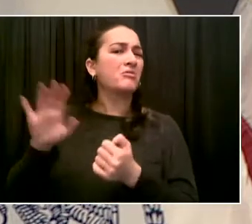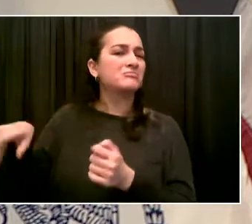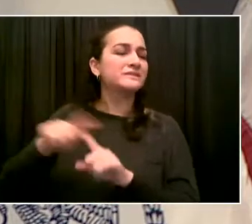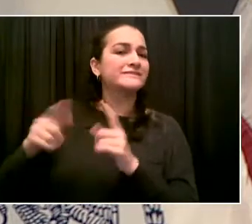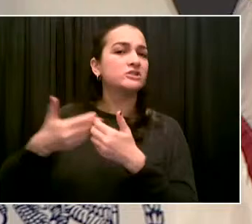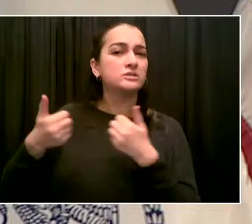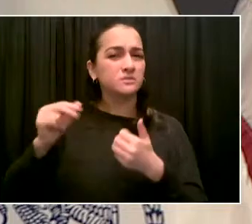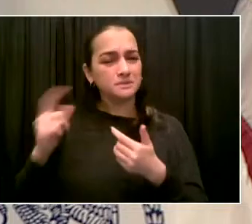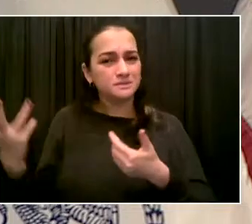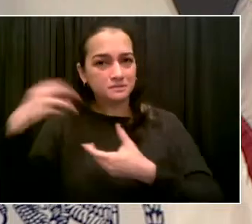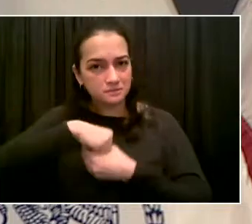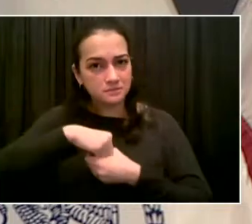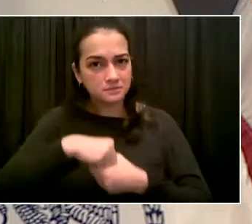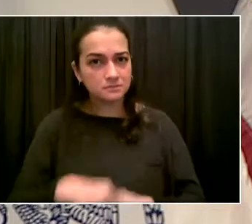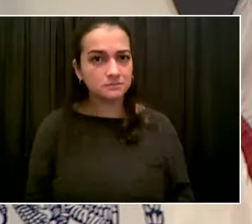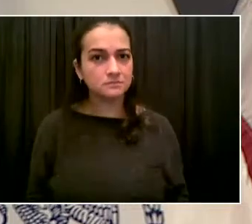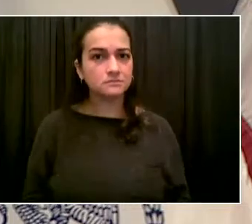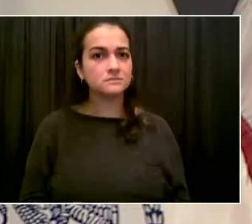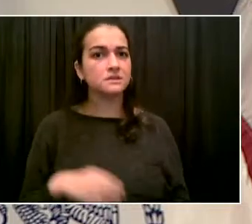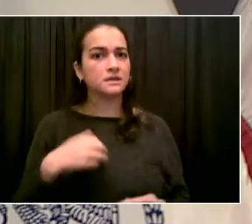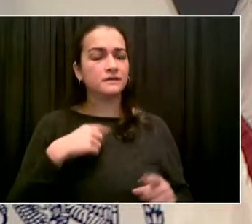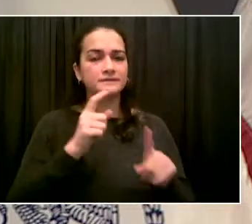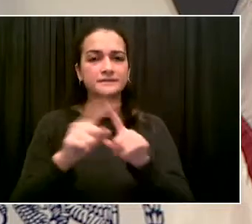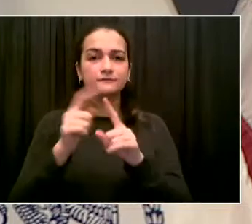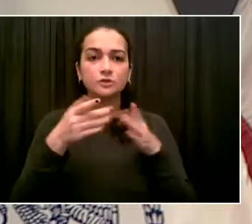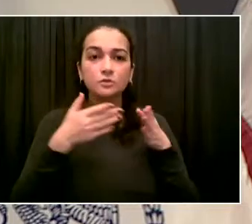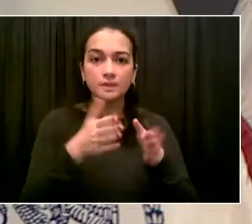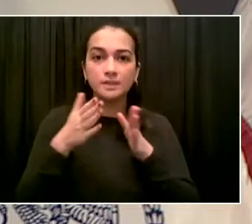but normal. But to the question, go ahead, Dr. Choksi.